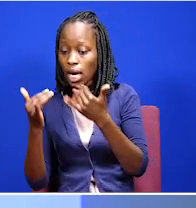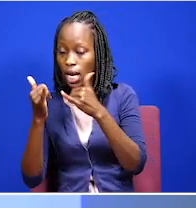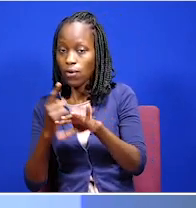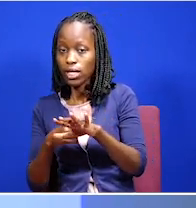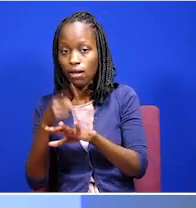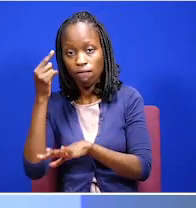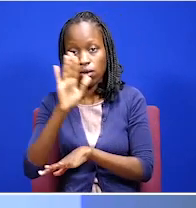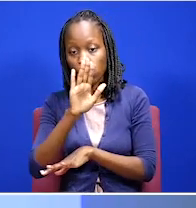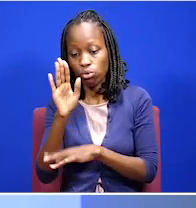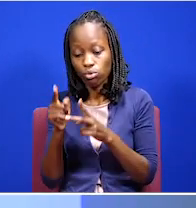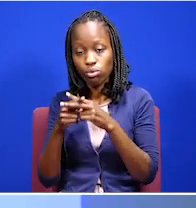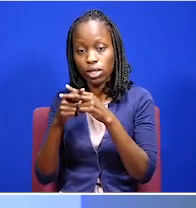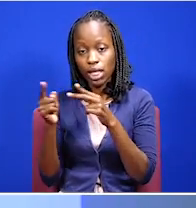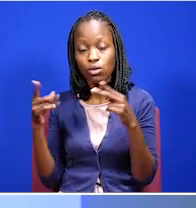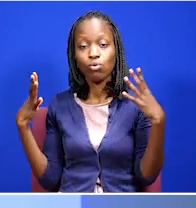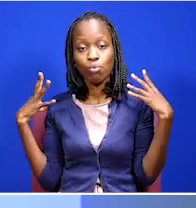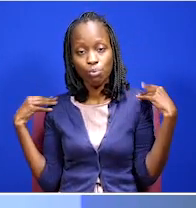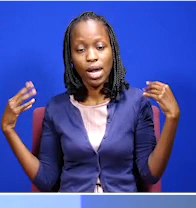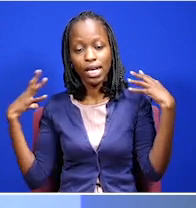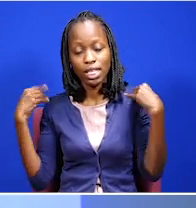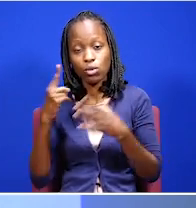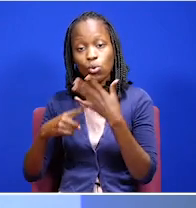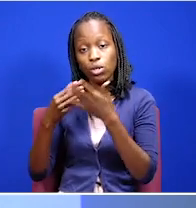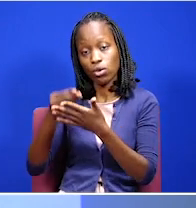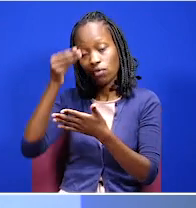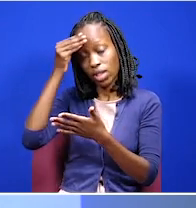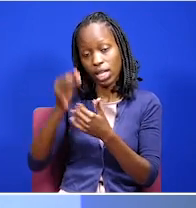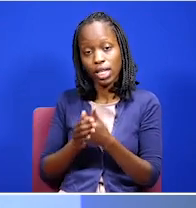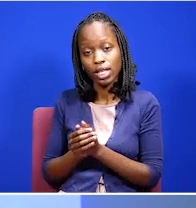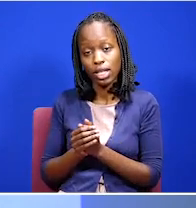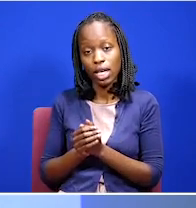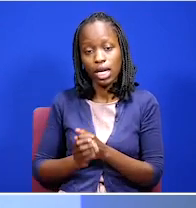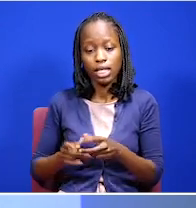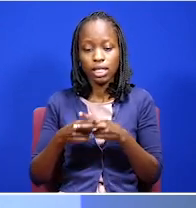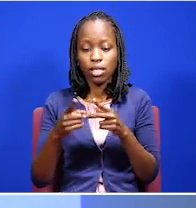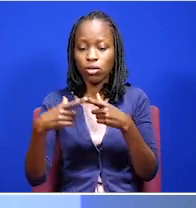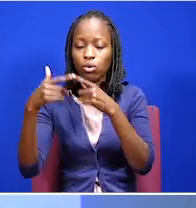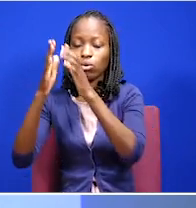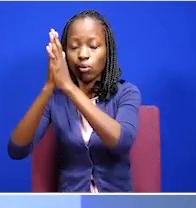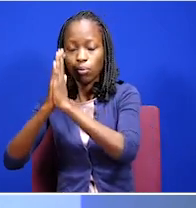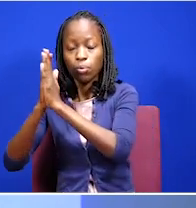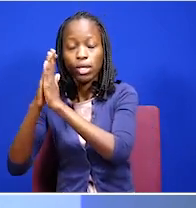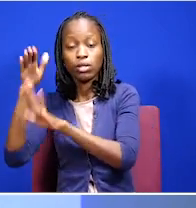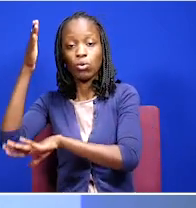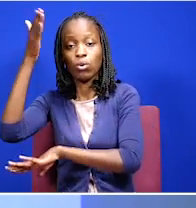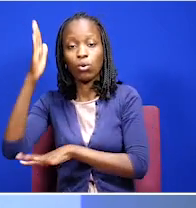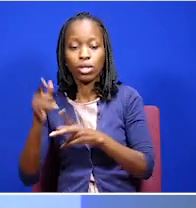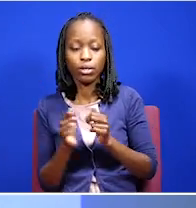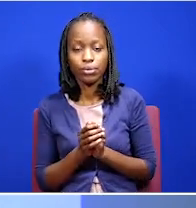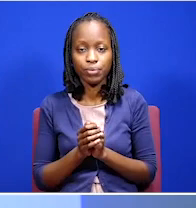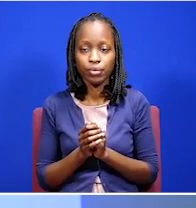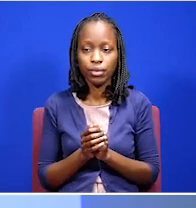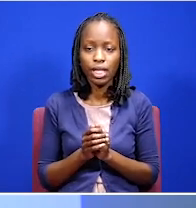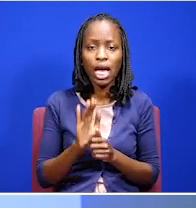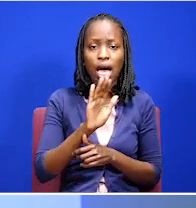have learned, yes. But now I tell you that it is time for you now to begin practicing. Begin